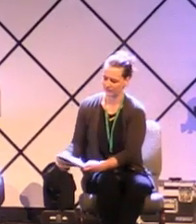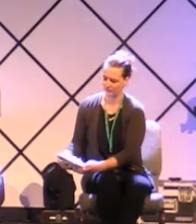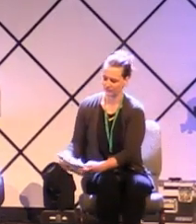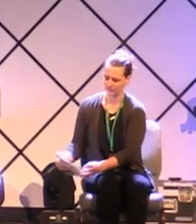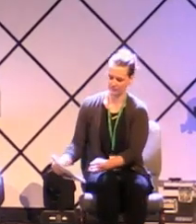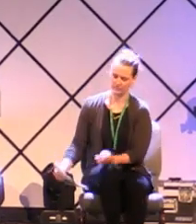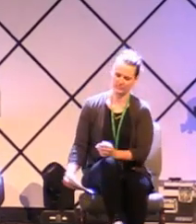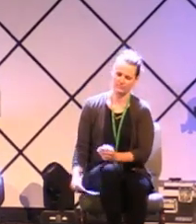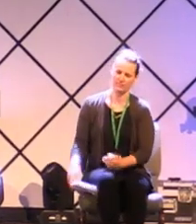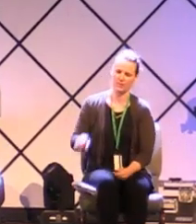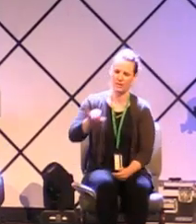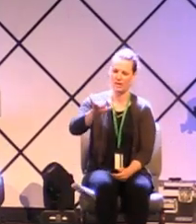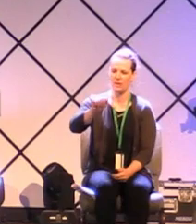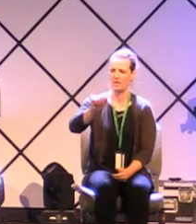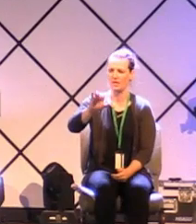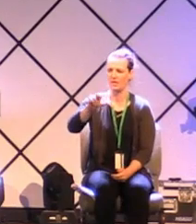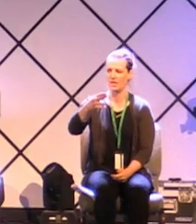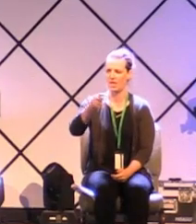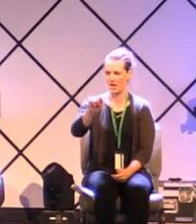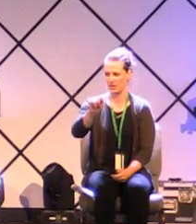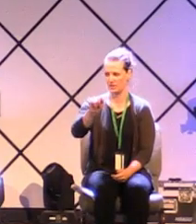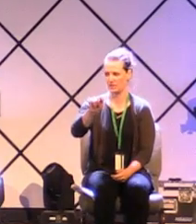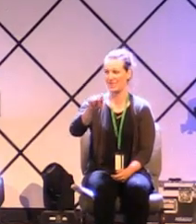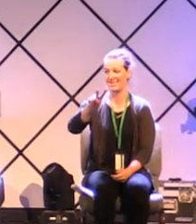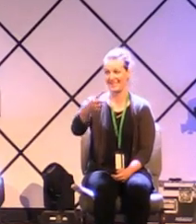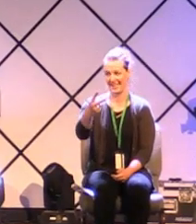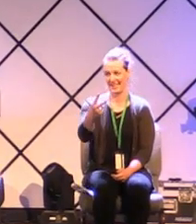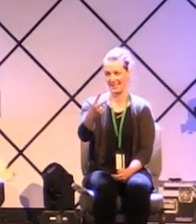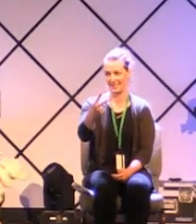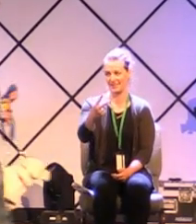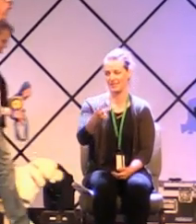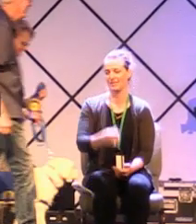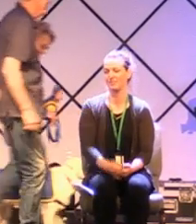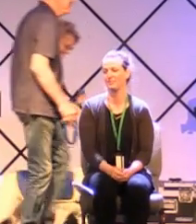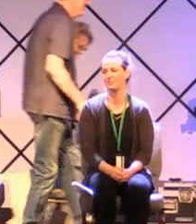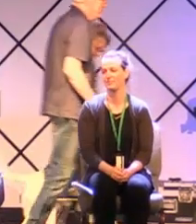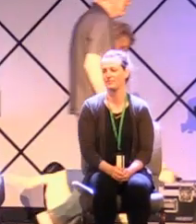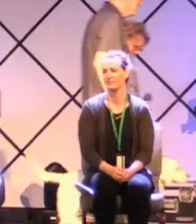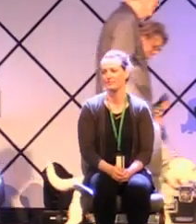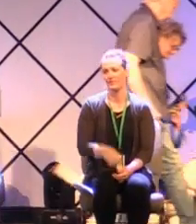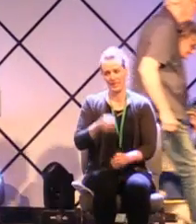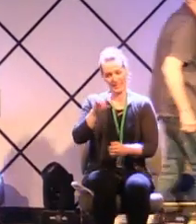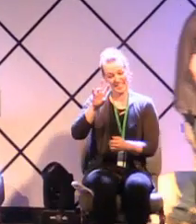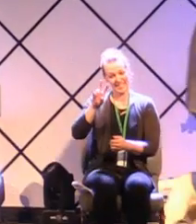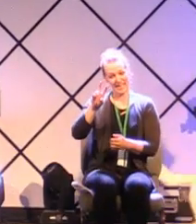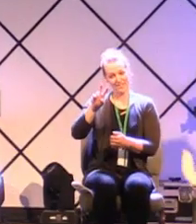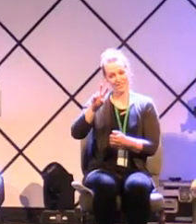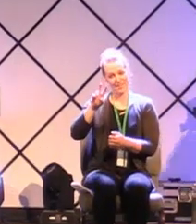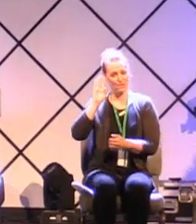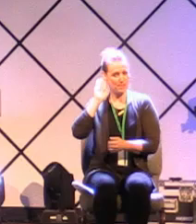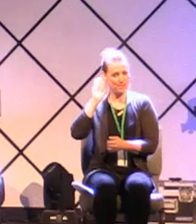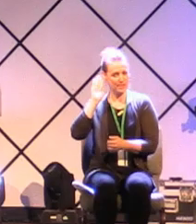And Yacht the Second, raised by James and Cheryl Gregory of Red Bluff, California. Their seventh puppy.